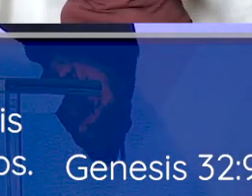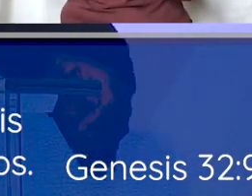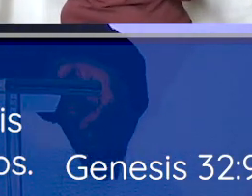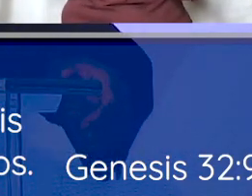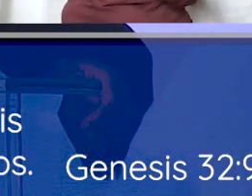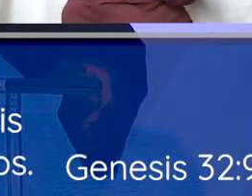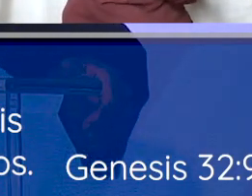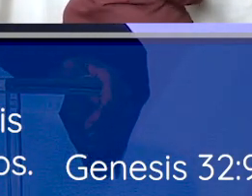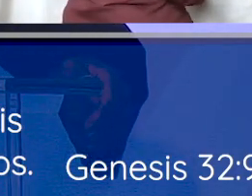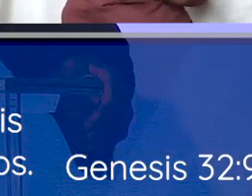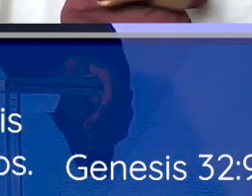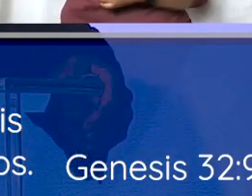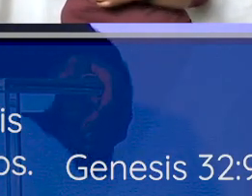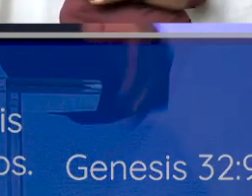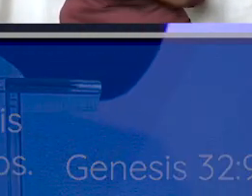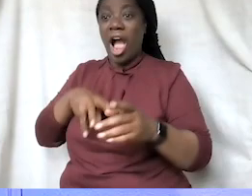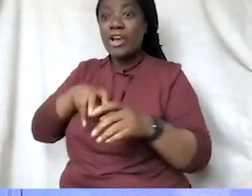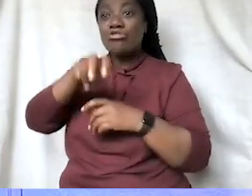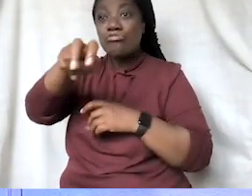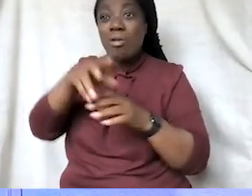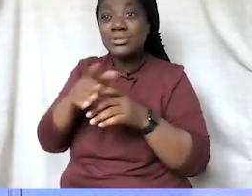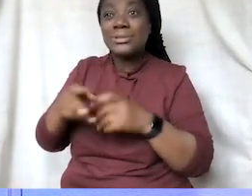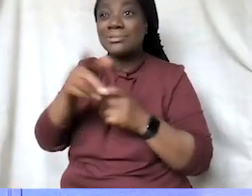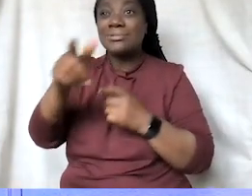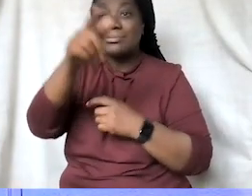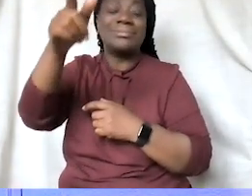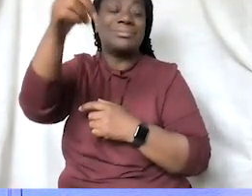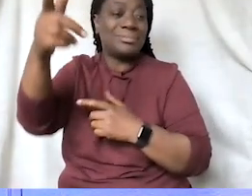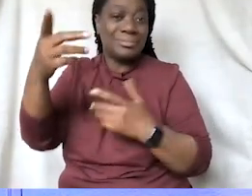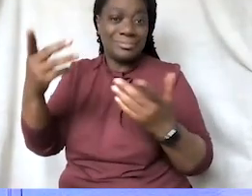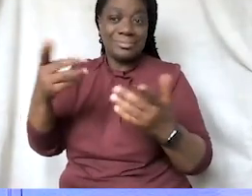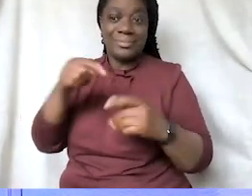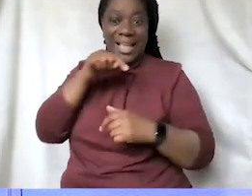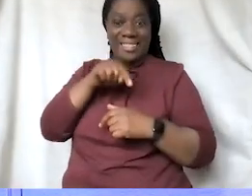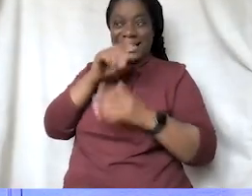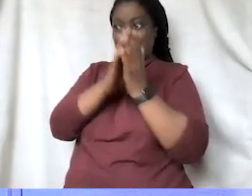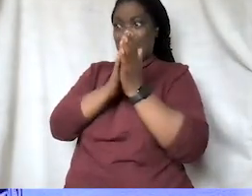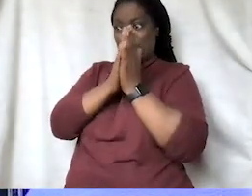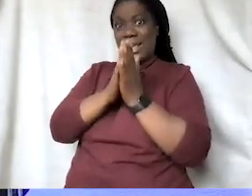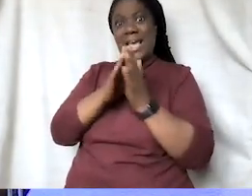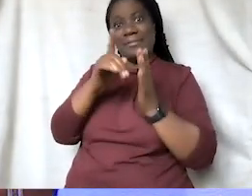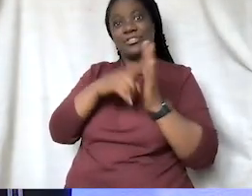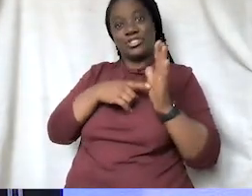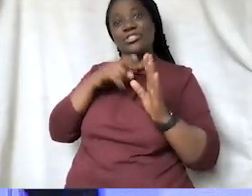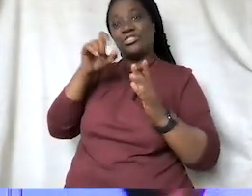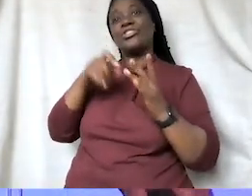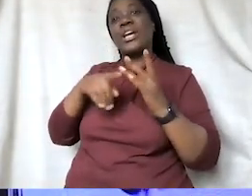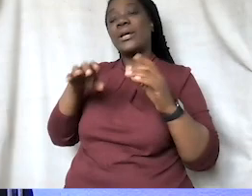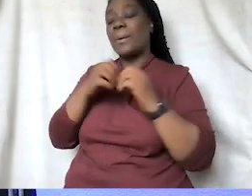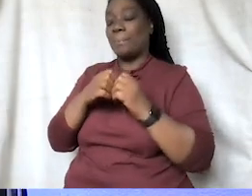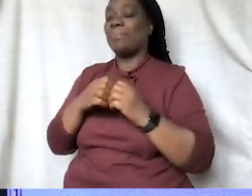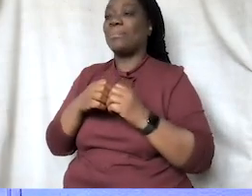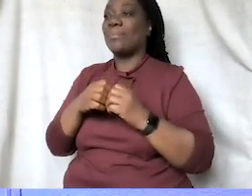Jordan, and now I've become two camps." That's the prayer of Jacob. Elijah prayed in 1